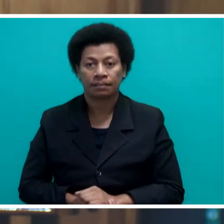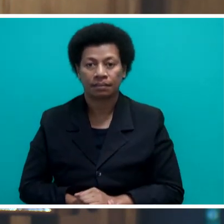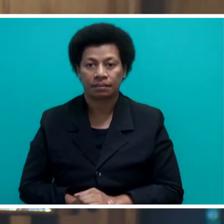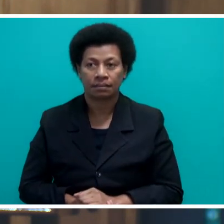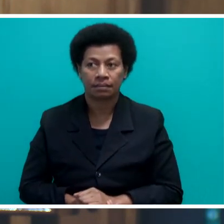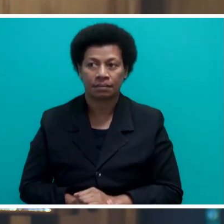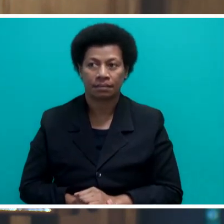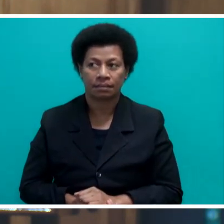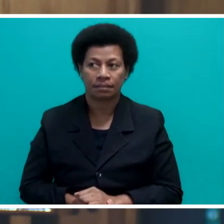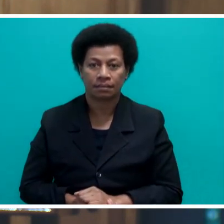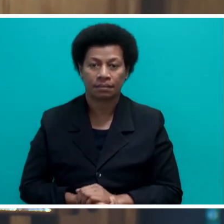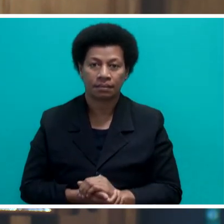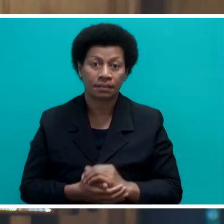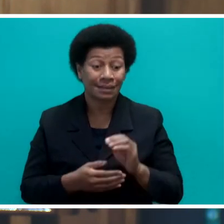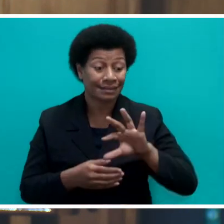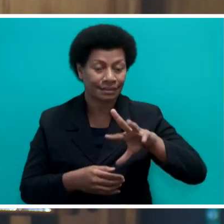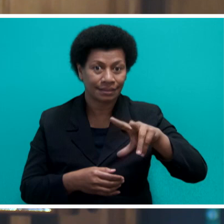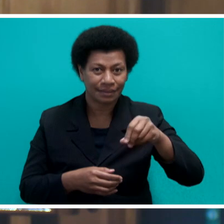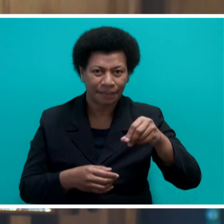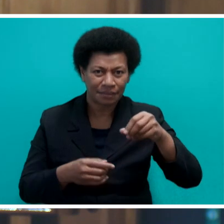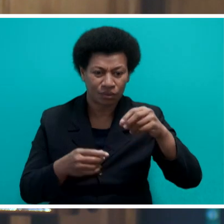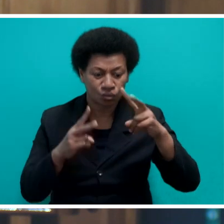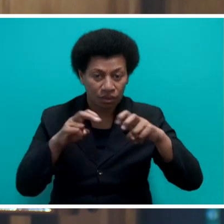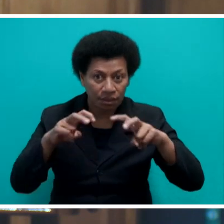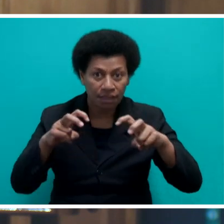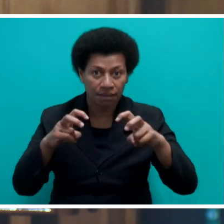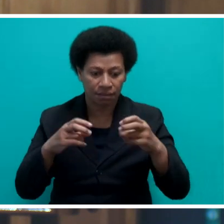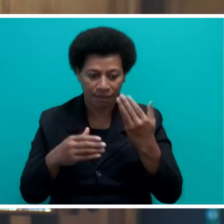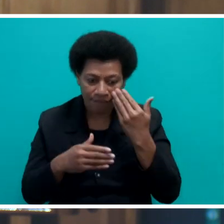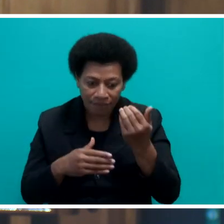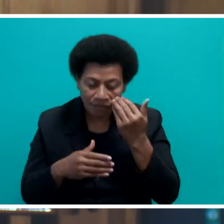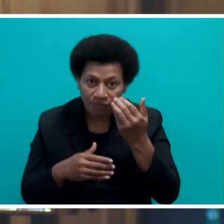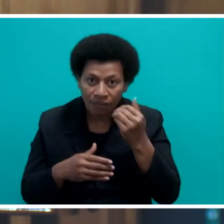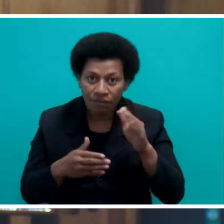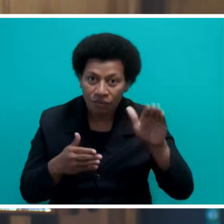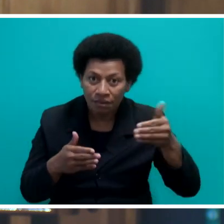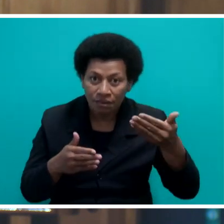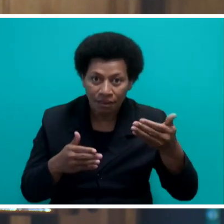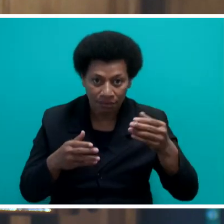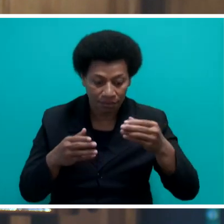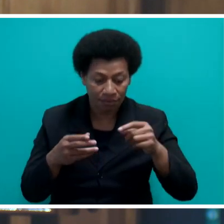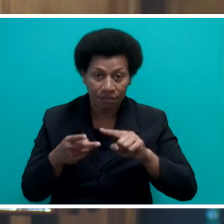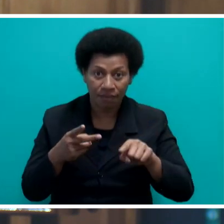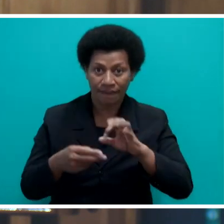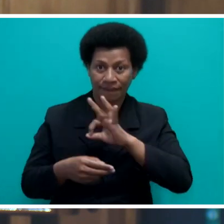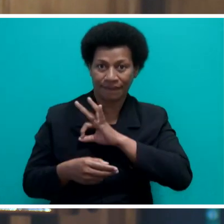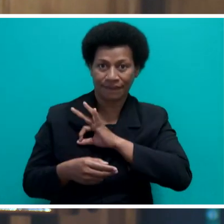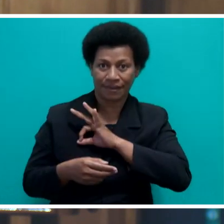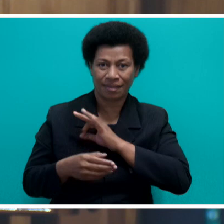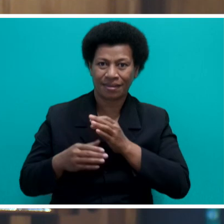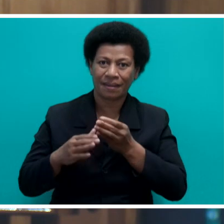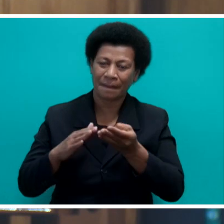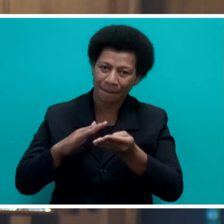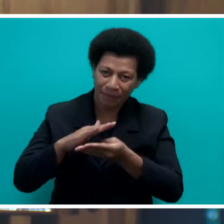Some of their research and findings could easily have been seen as race-based, but it